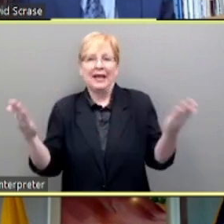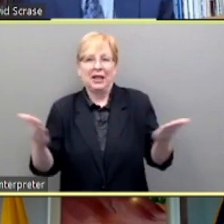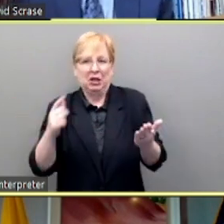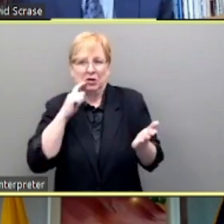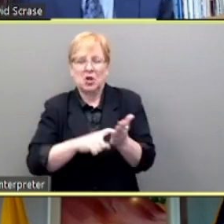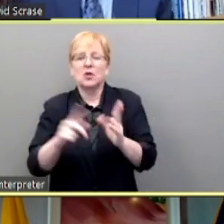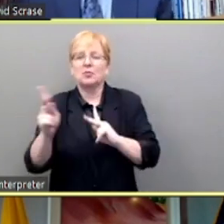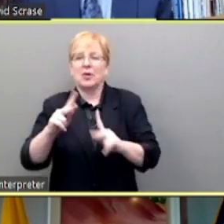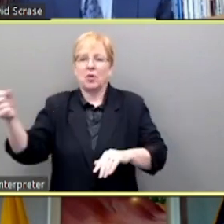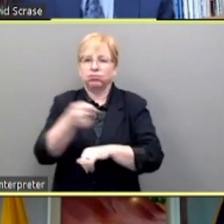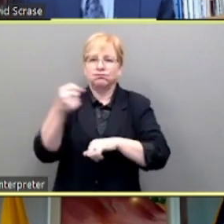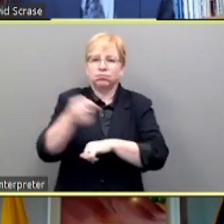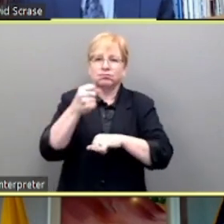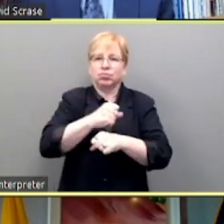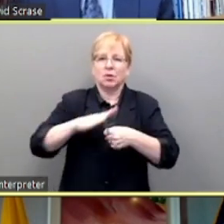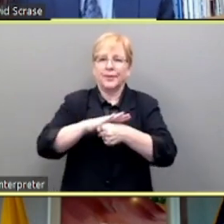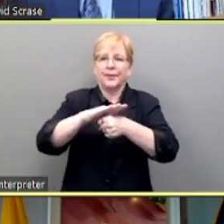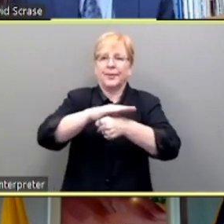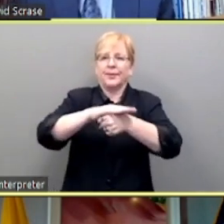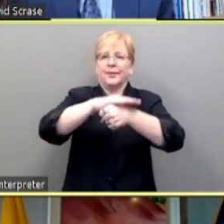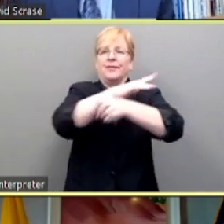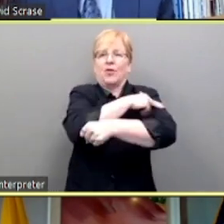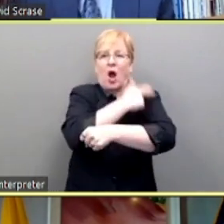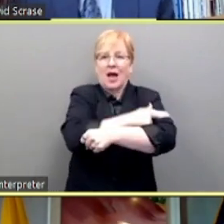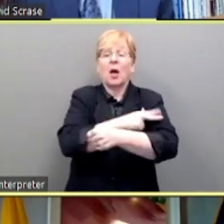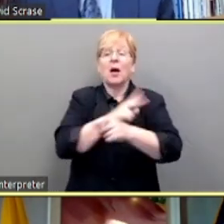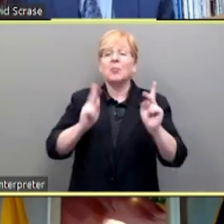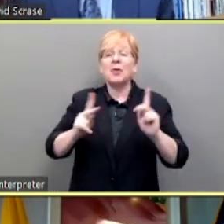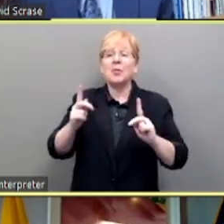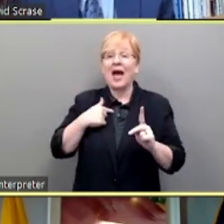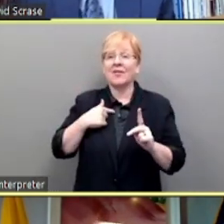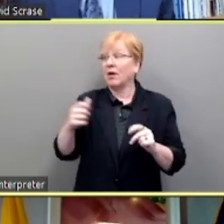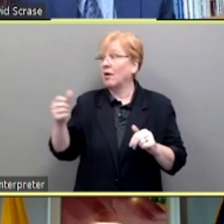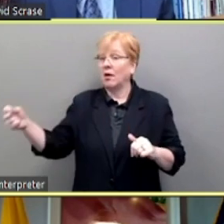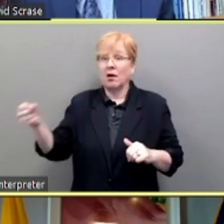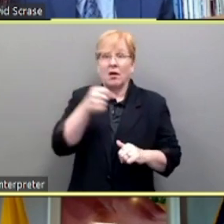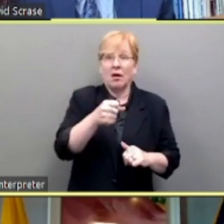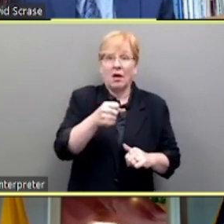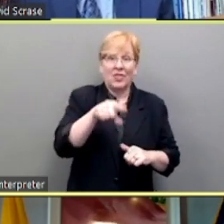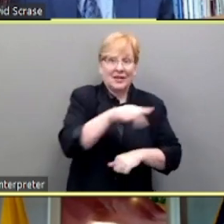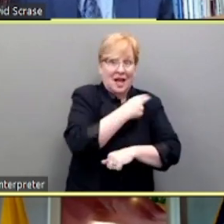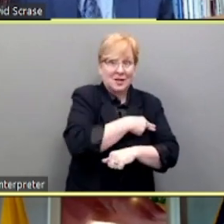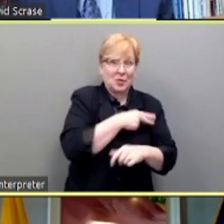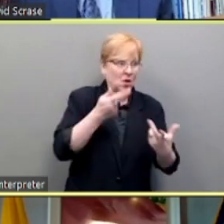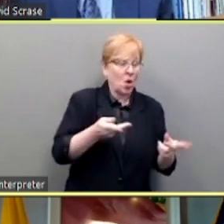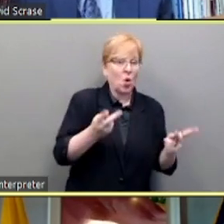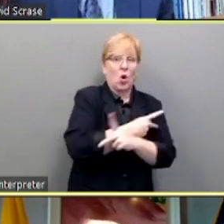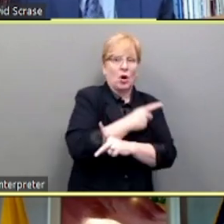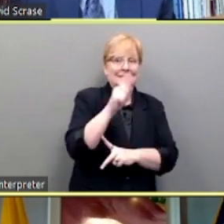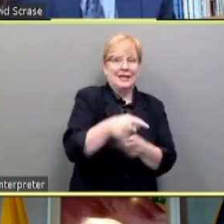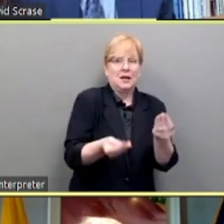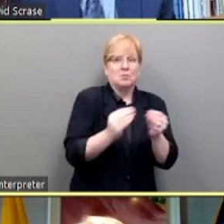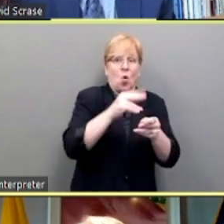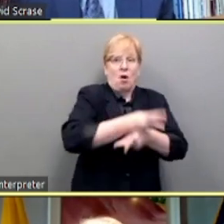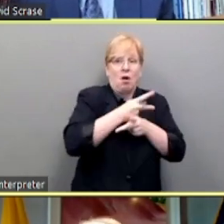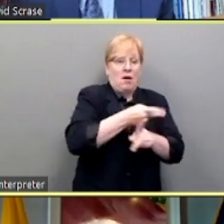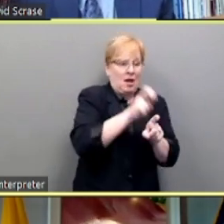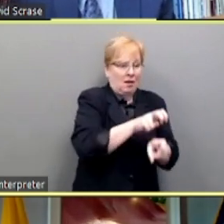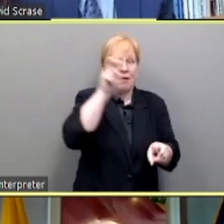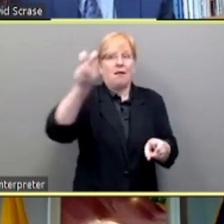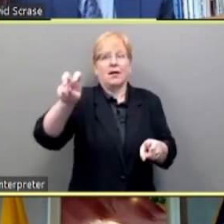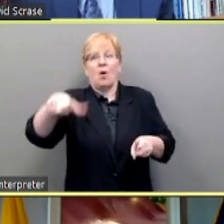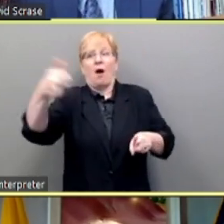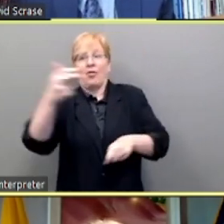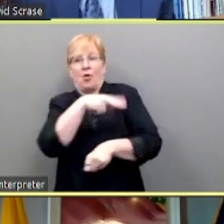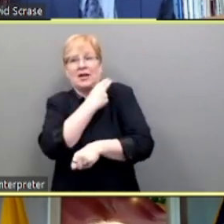from hospital to hospital and moving people to higher levels of care when needed already. This last weekend, we weren't able to